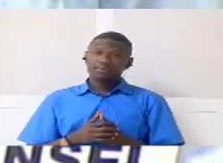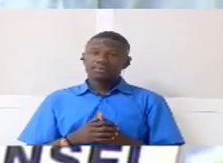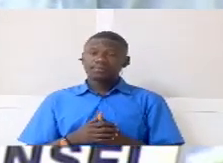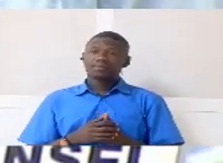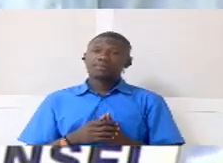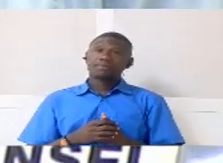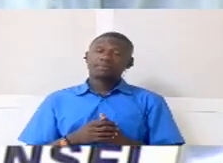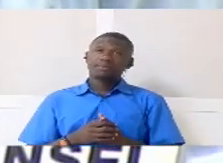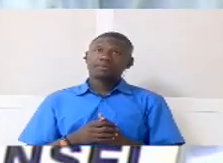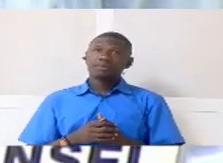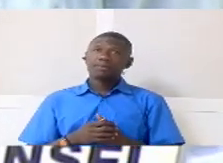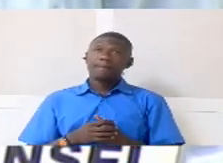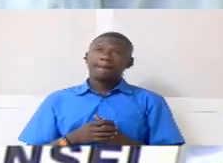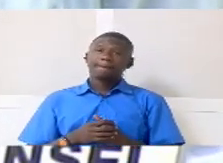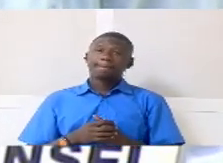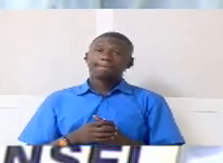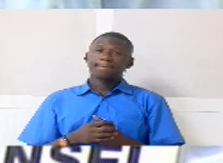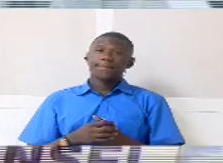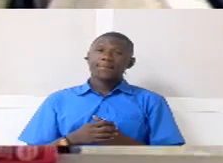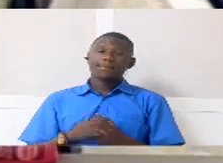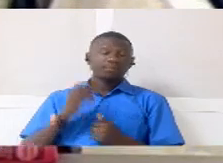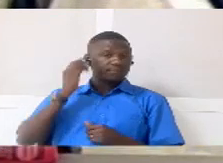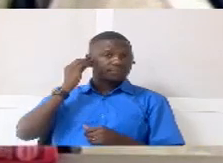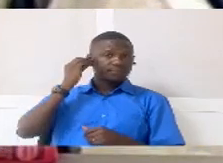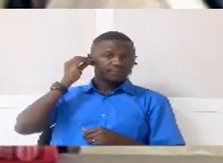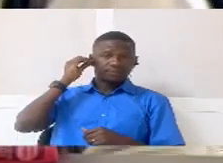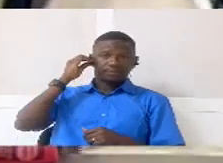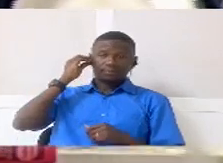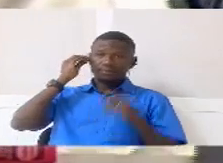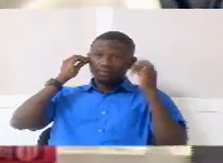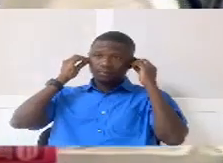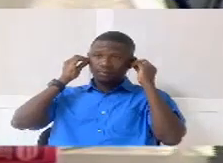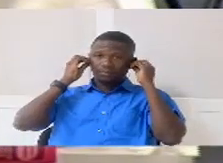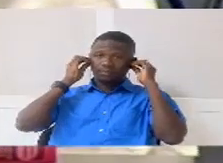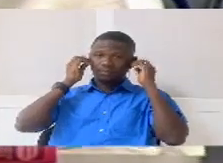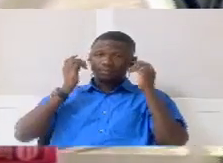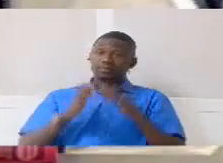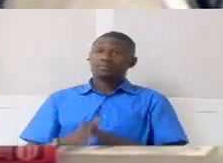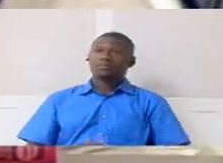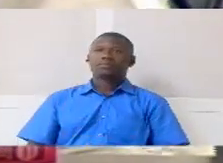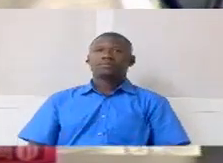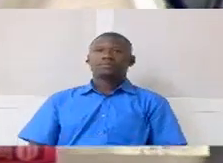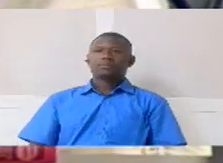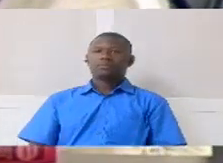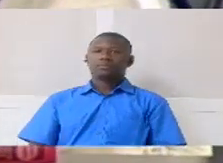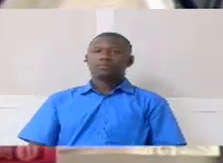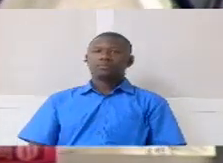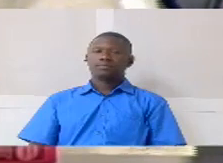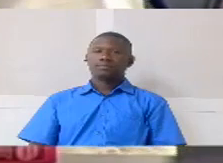soto molie ya klong ya longi kamemfo. Then I think I need to speak to